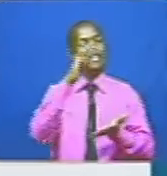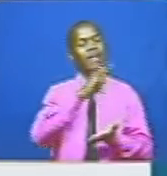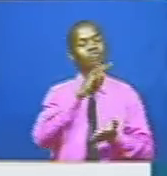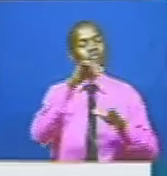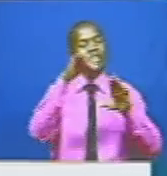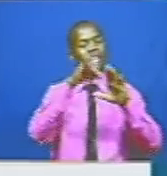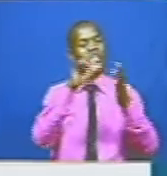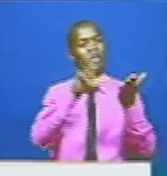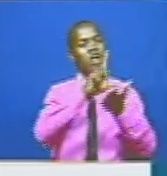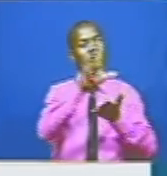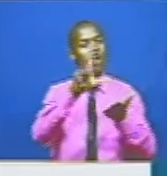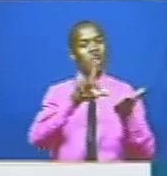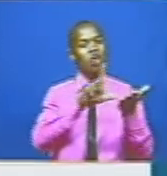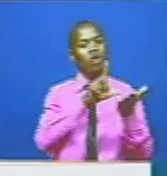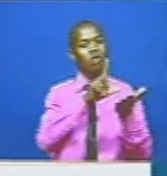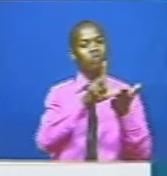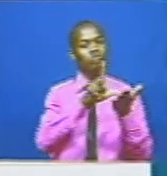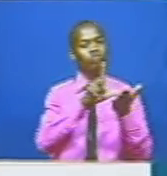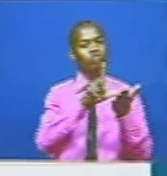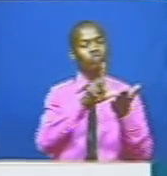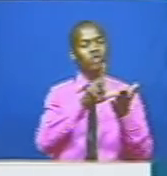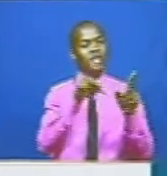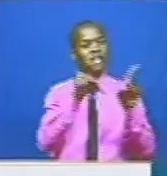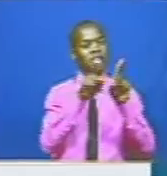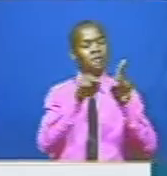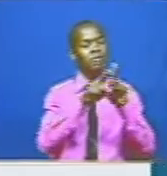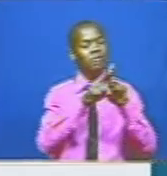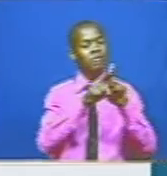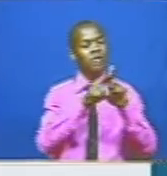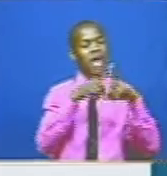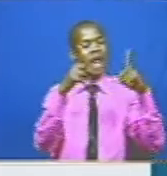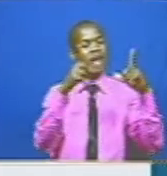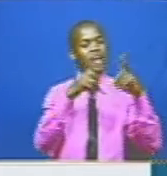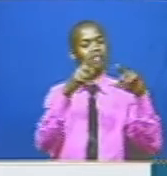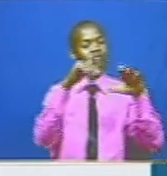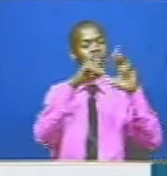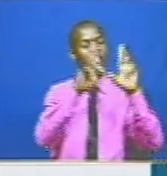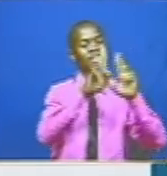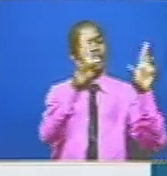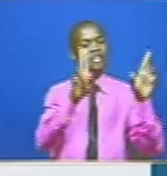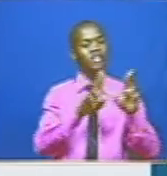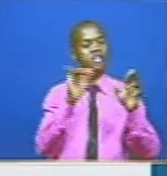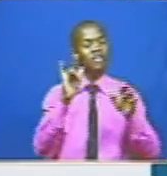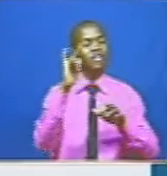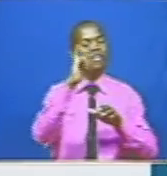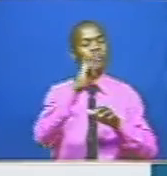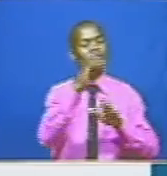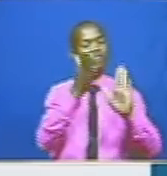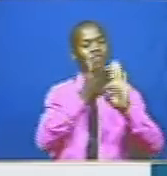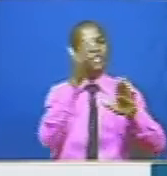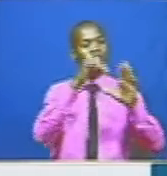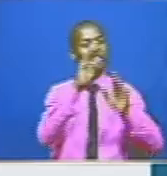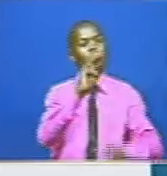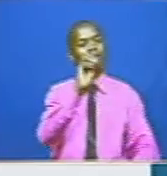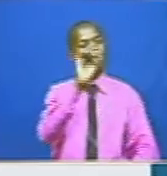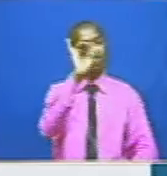local flights, increased frequencies, as well as the licensing of international flights to fly directly to Moi International Airport